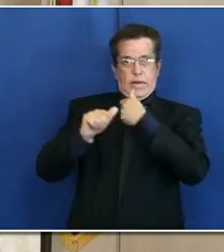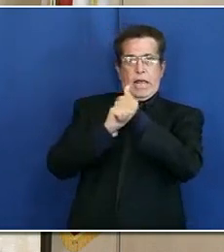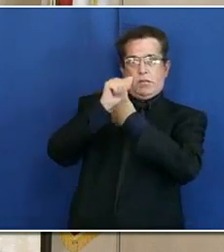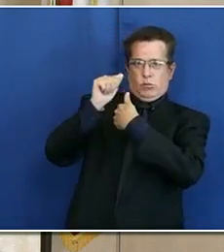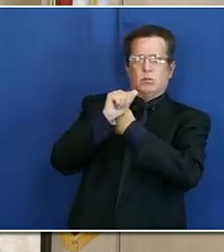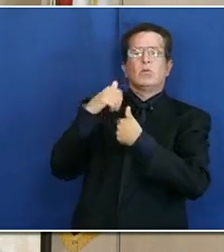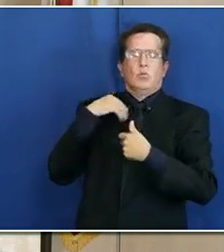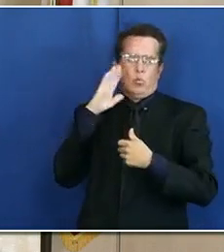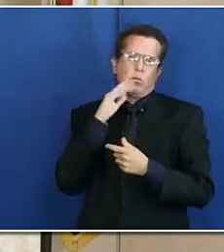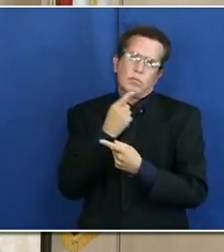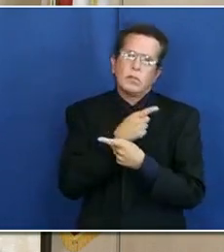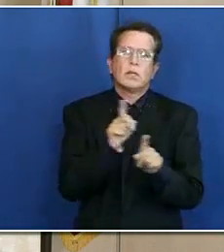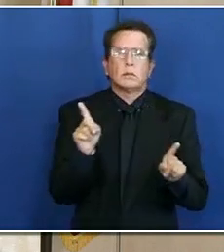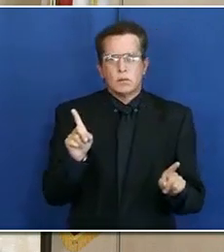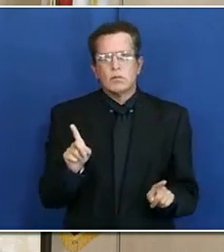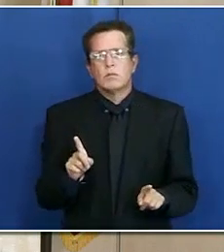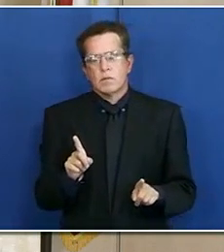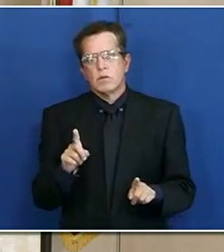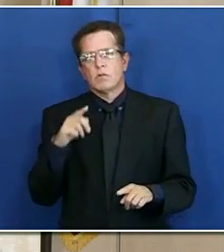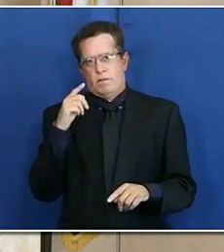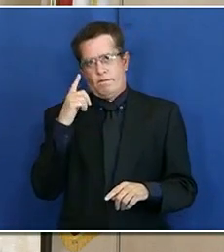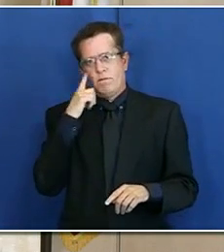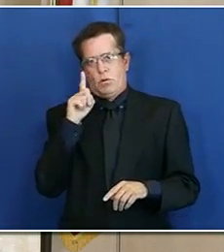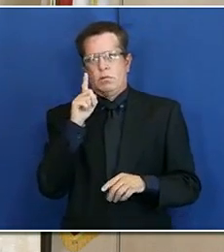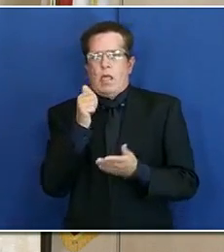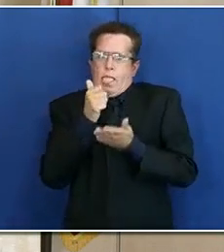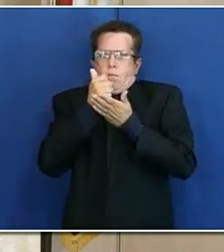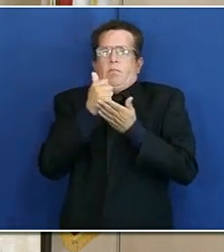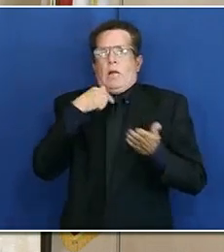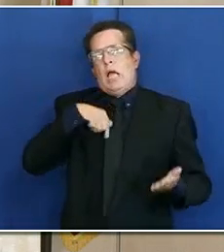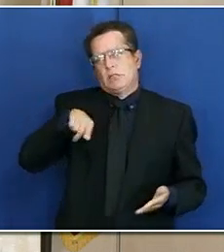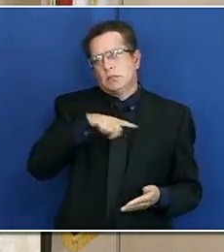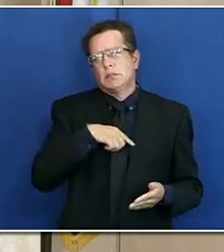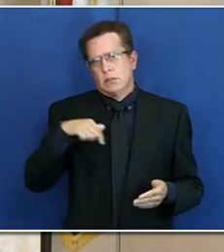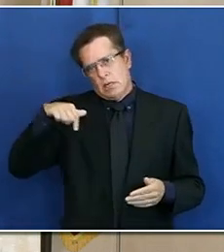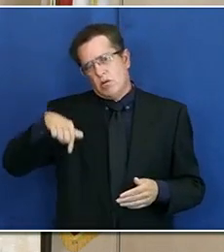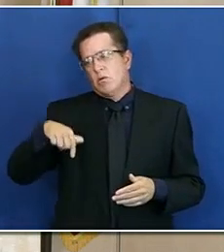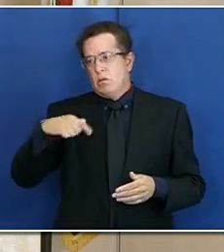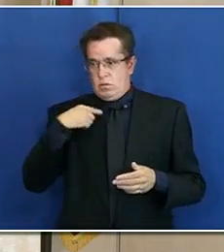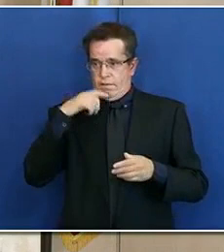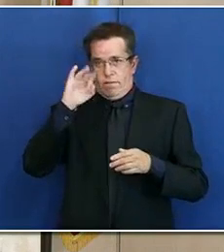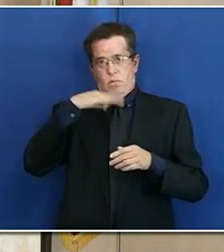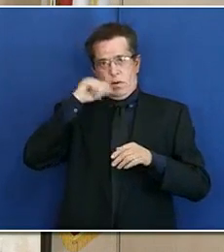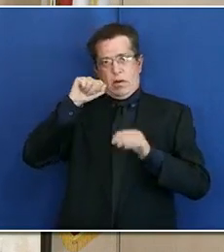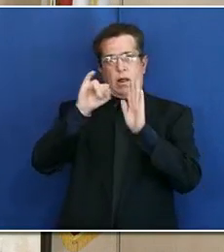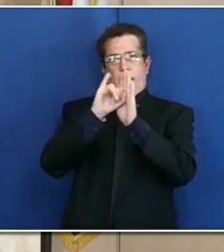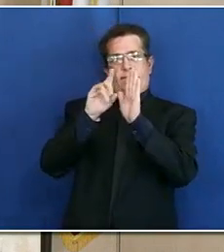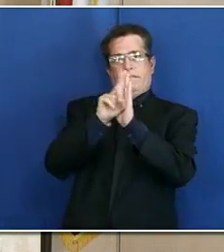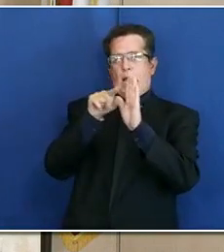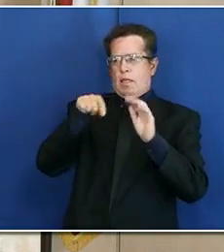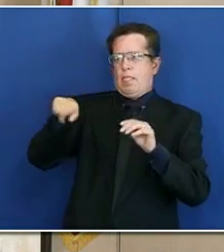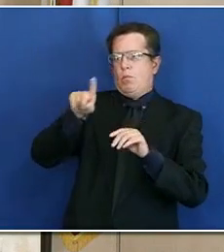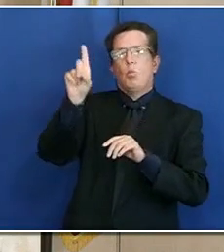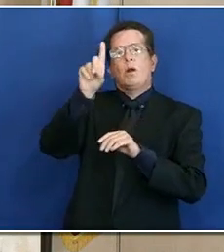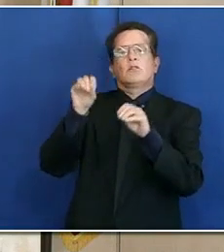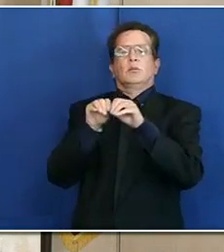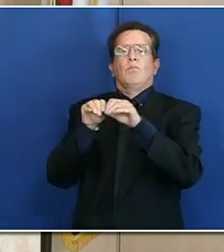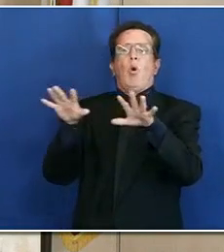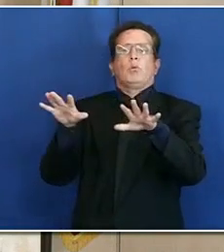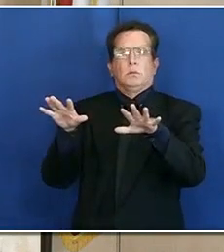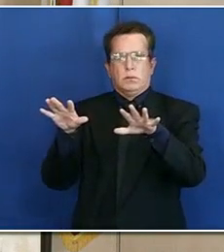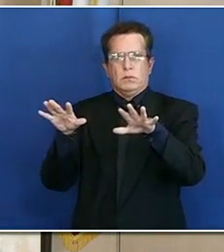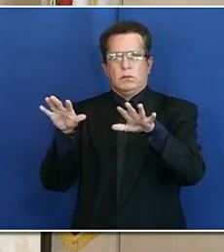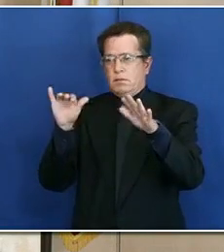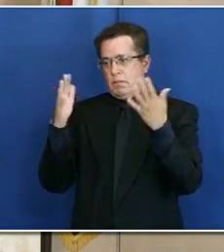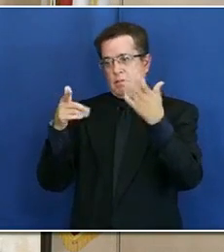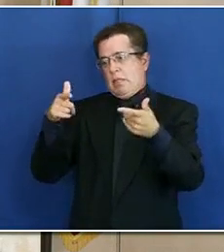could or should take, in order to help us identify others that have been exposed that may